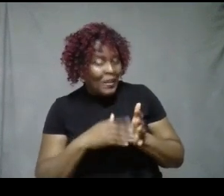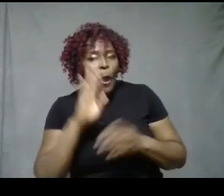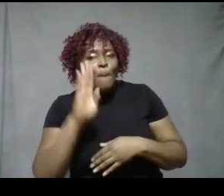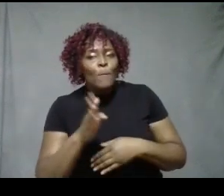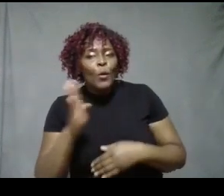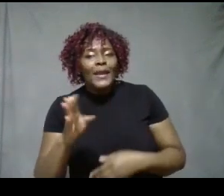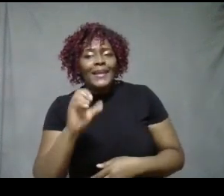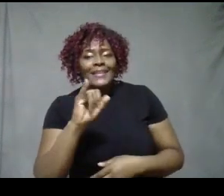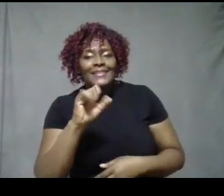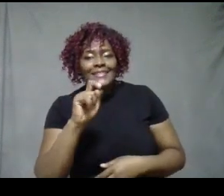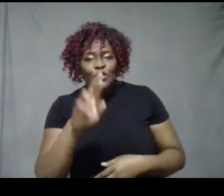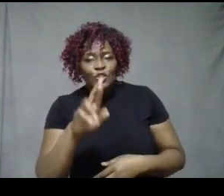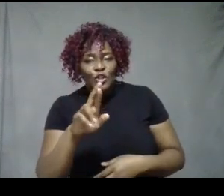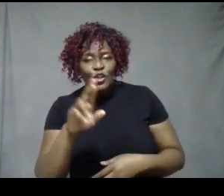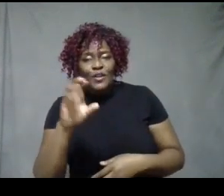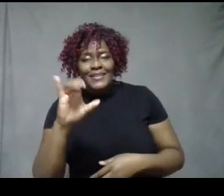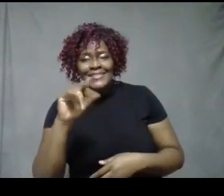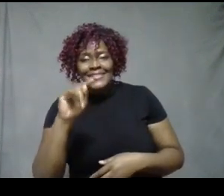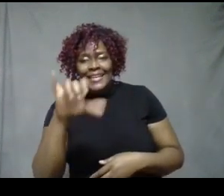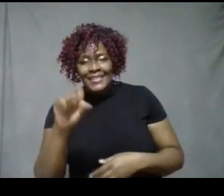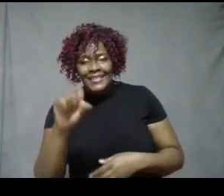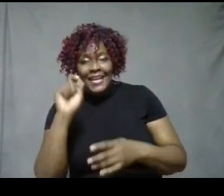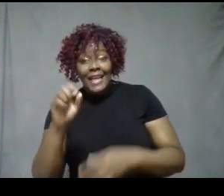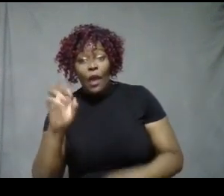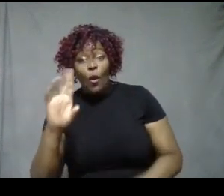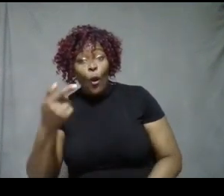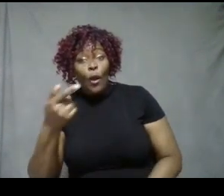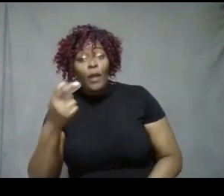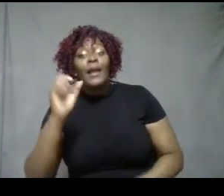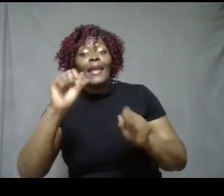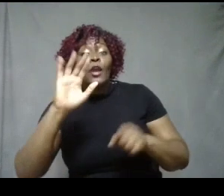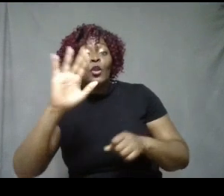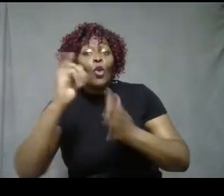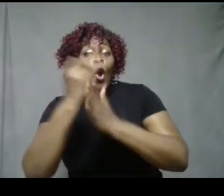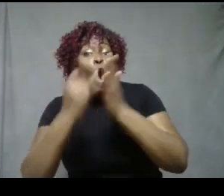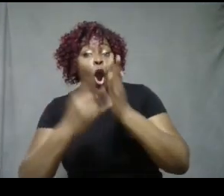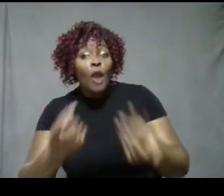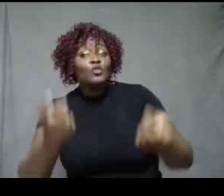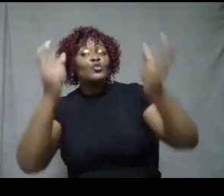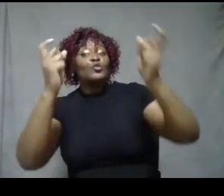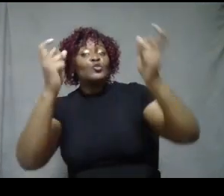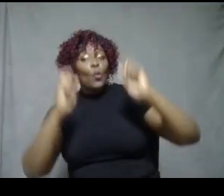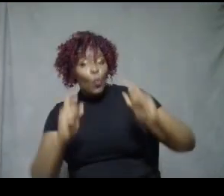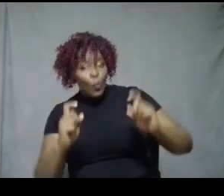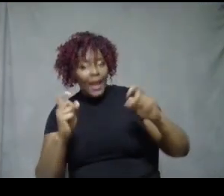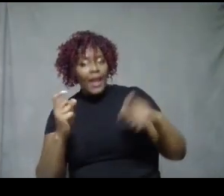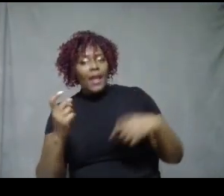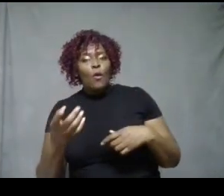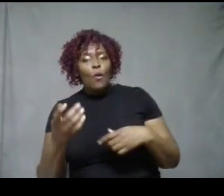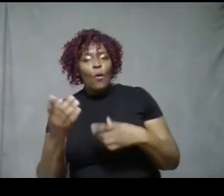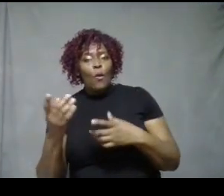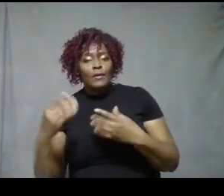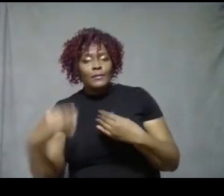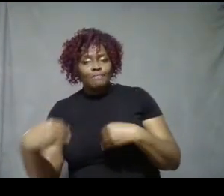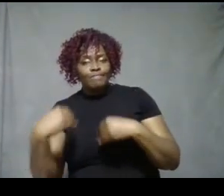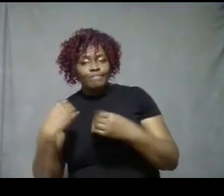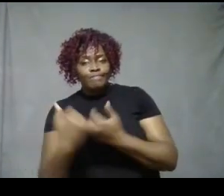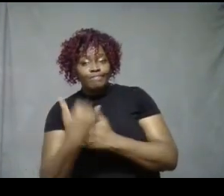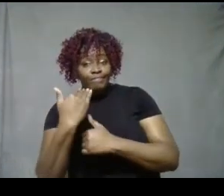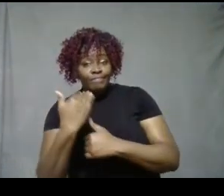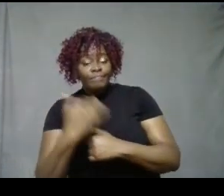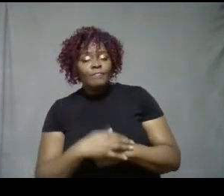BoyntonSisterCities.org, so you can donate your art or consign your art and help both Boynton Sister Cities and your fellow neighbors who want to buy some